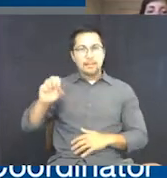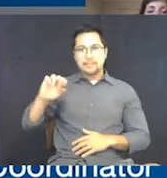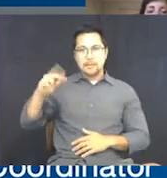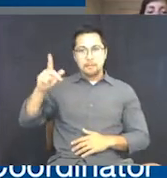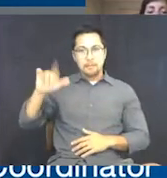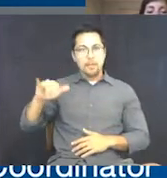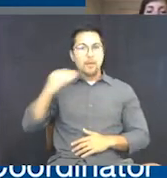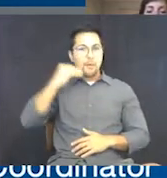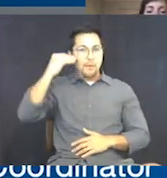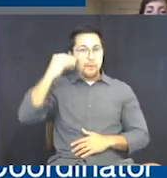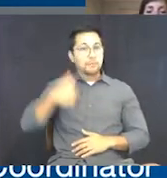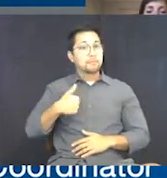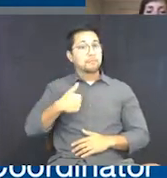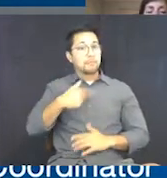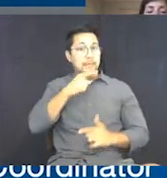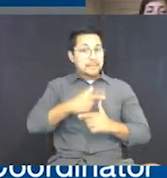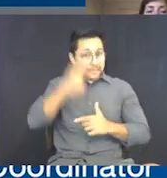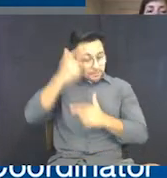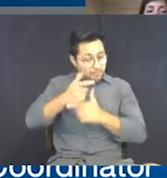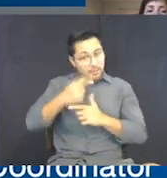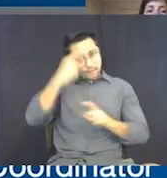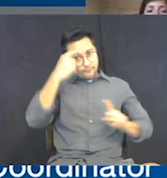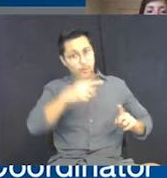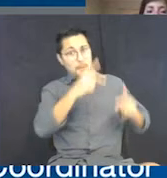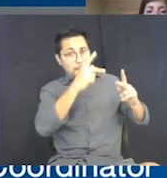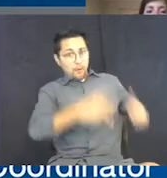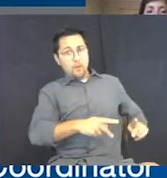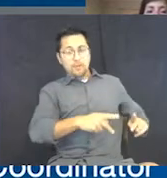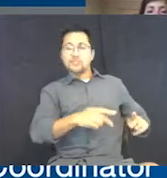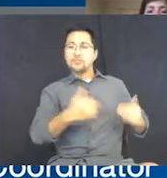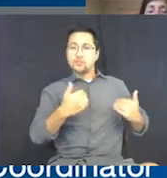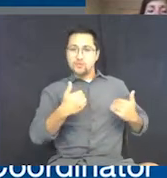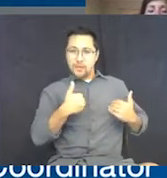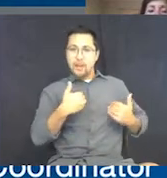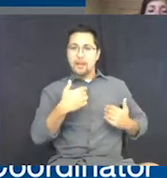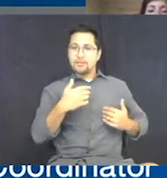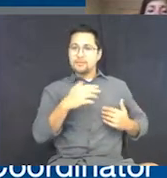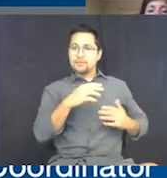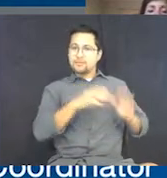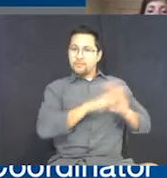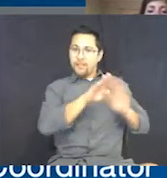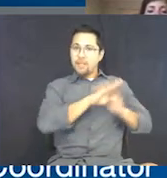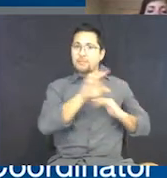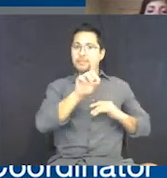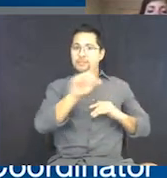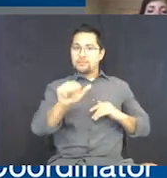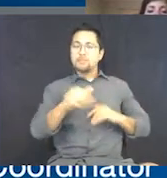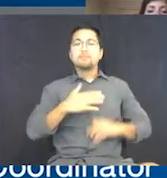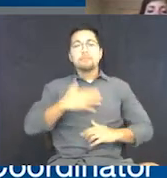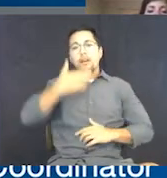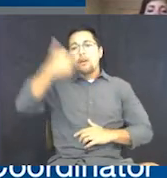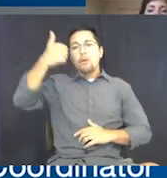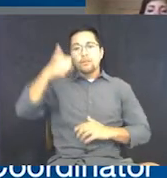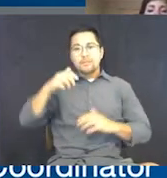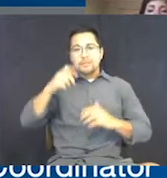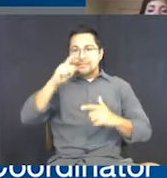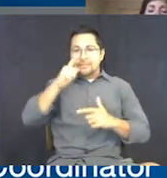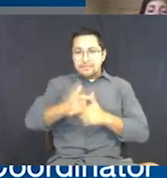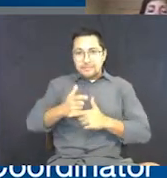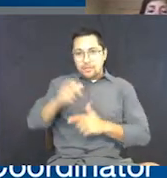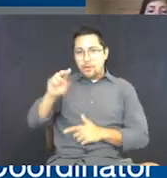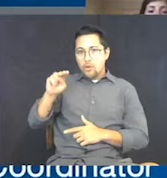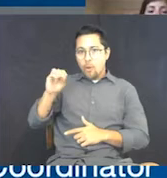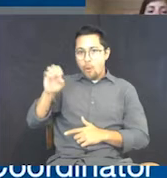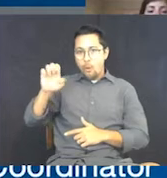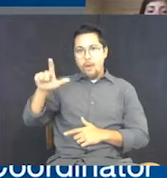a sibling to an individual who has a developmental disability. My older sister, Noelle, who lives in Florida, has